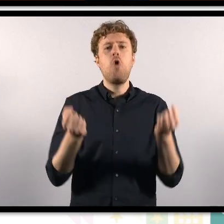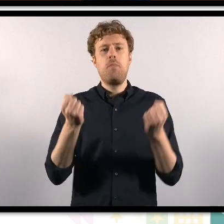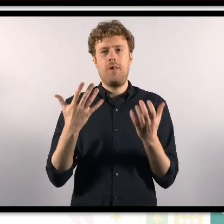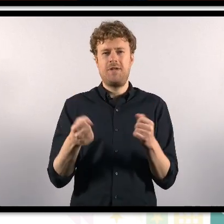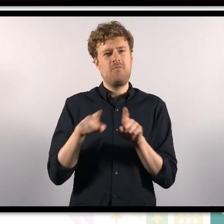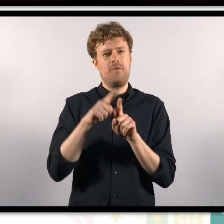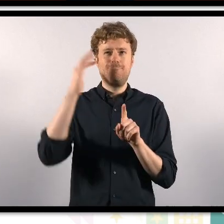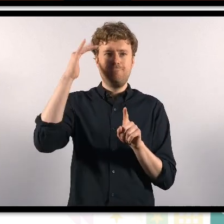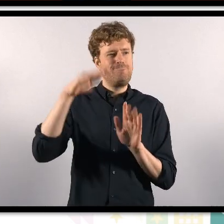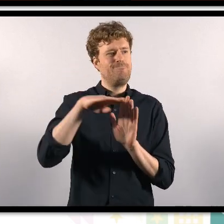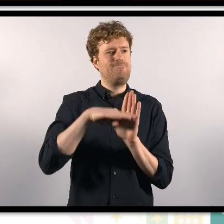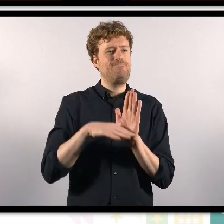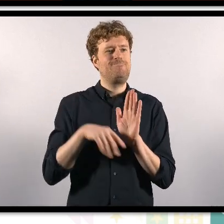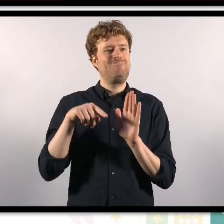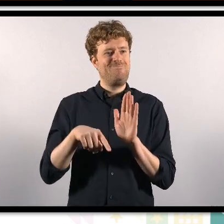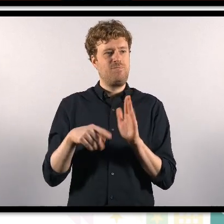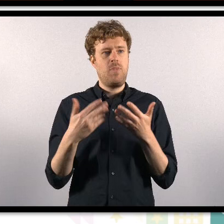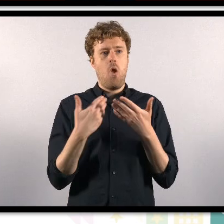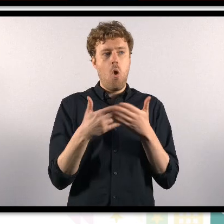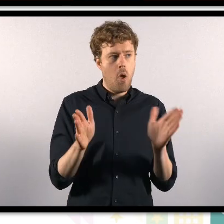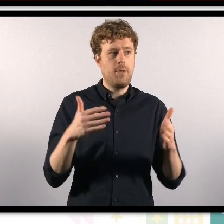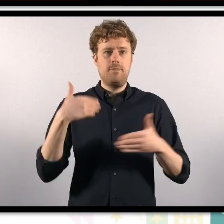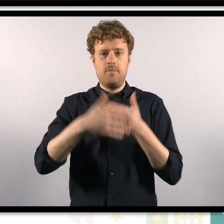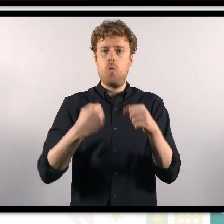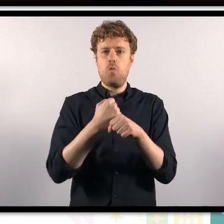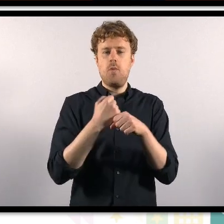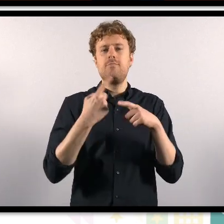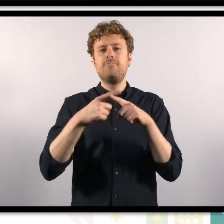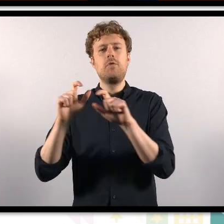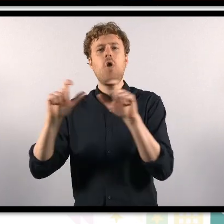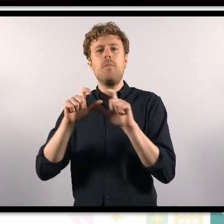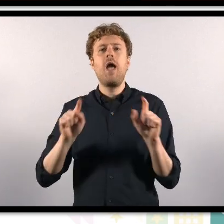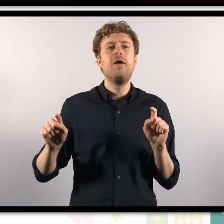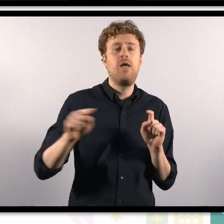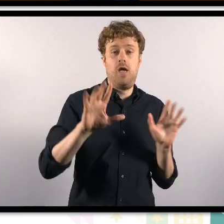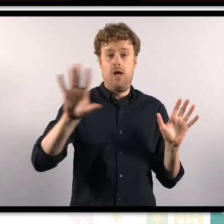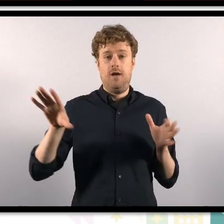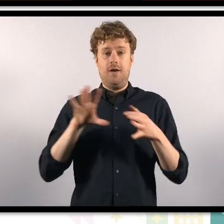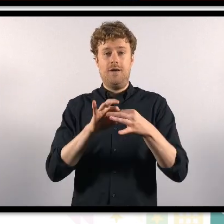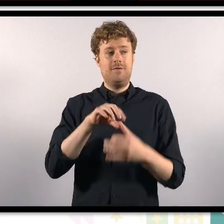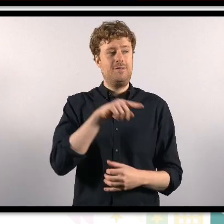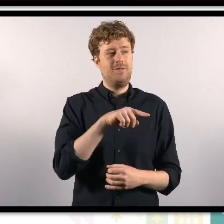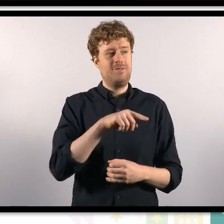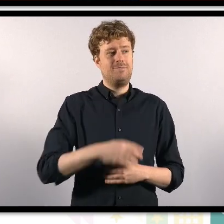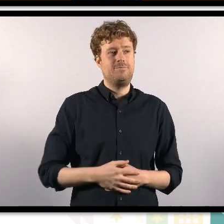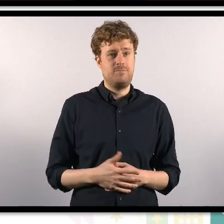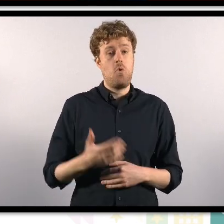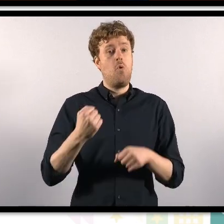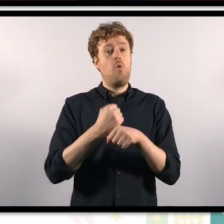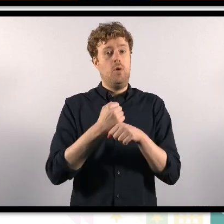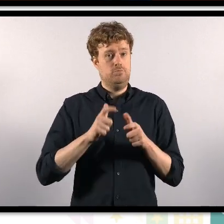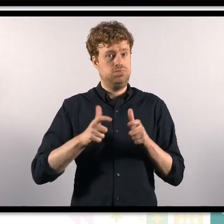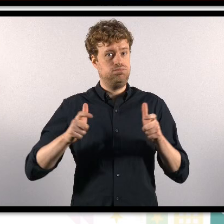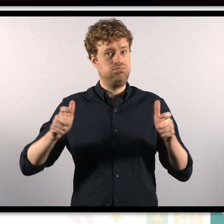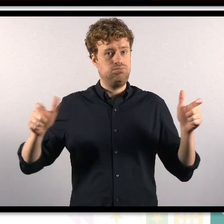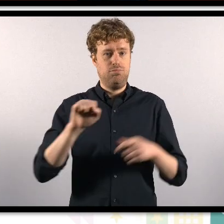to take our beloved kube control command, or is it kubectl, and apply Kubernetes down to bare metal across